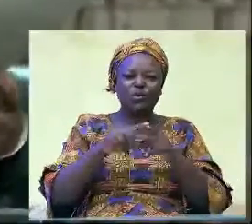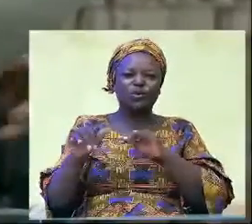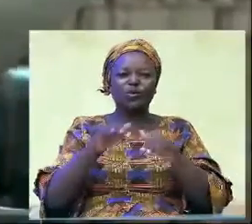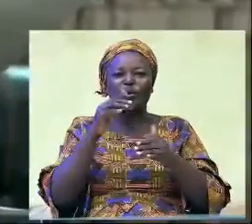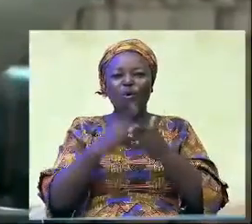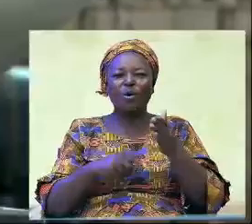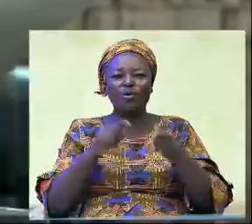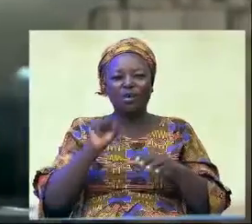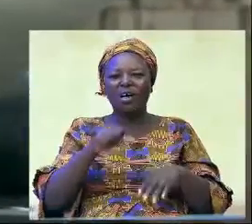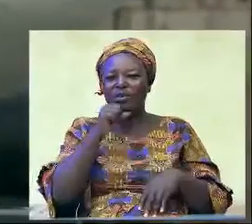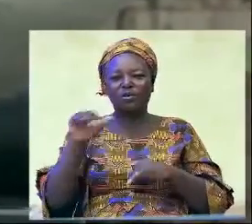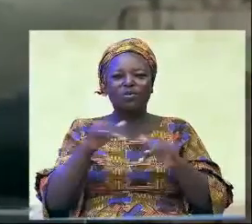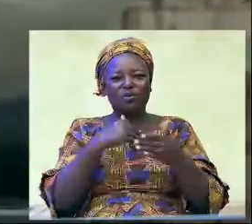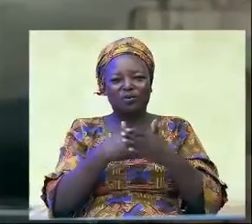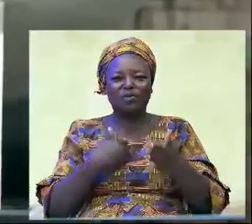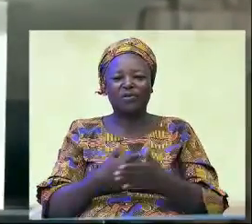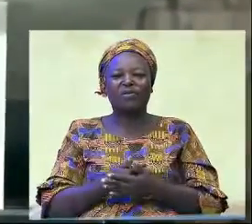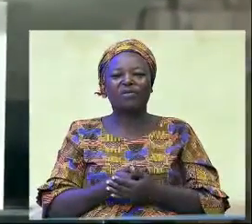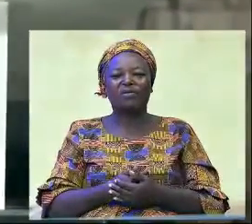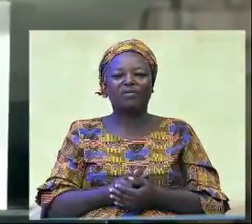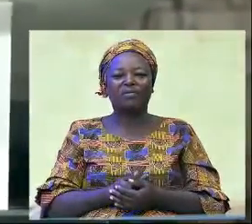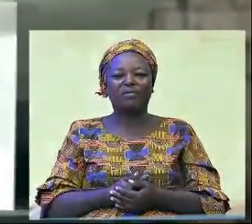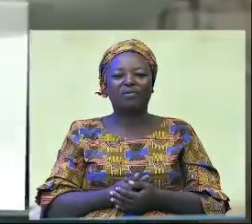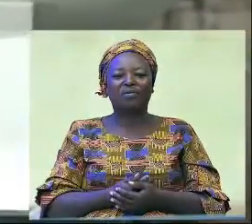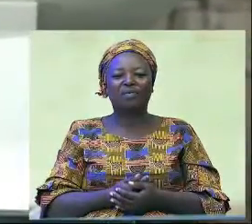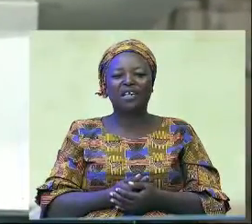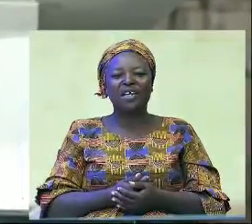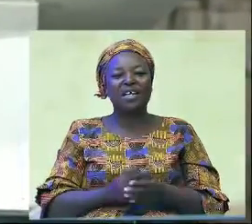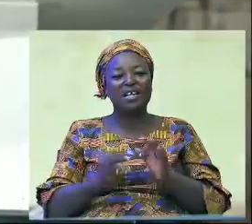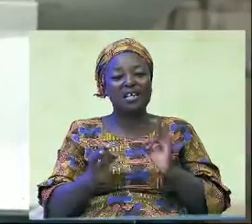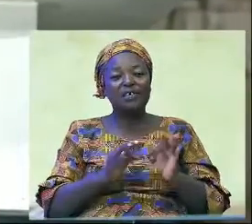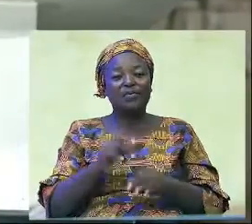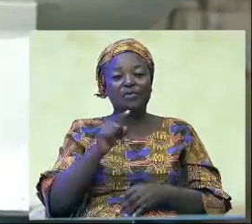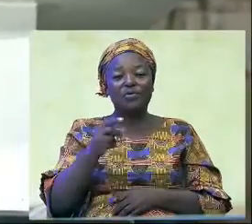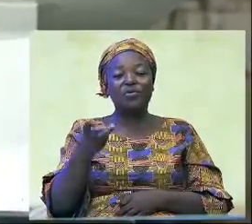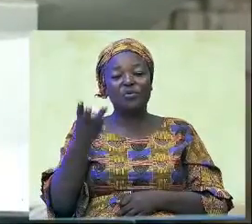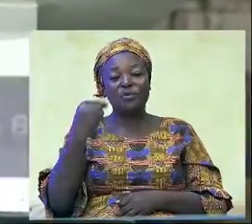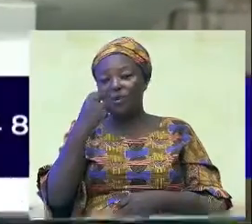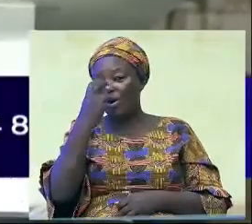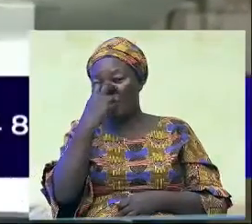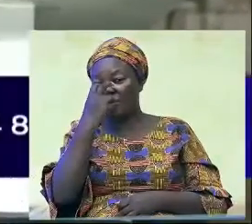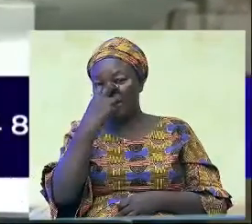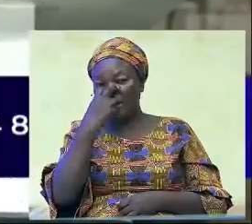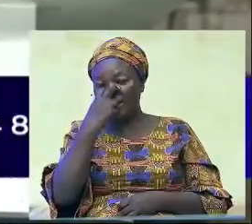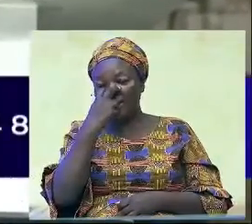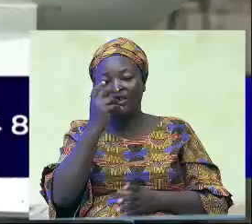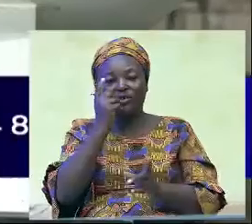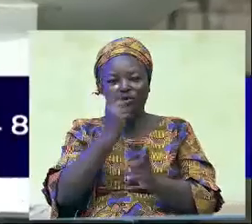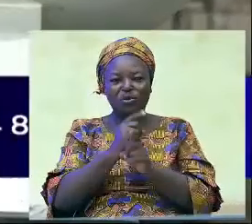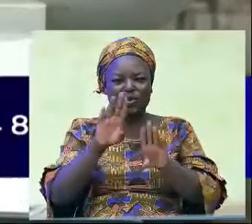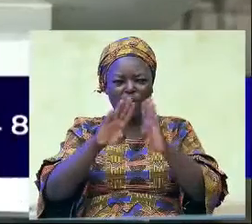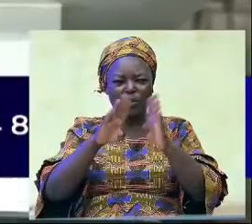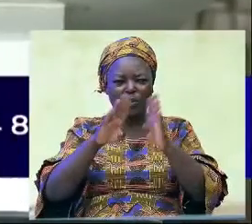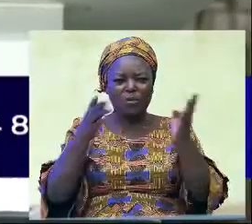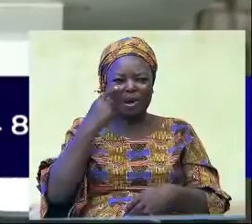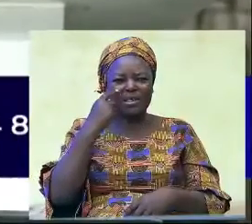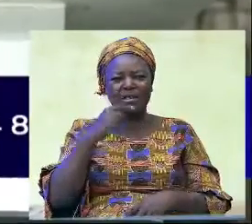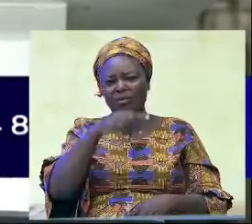to do before. Begin to do what you are not able to do before. If you